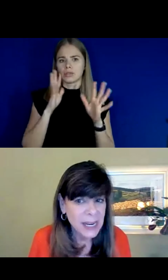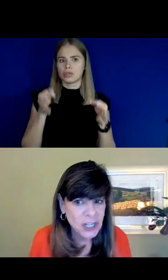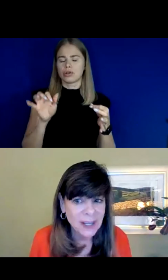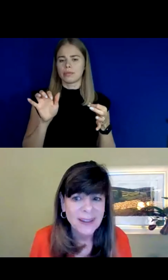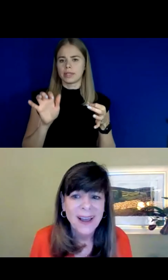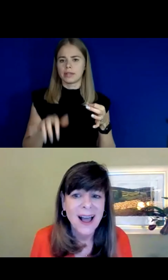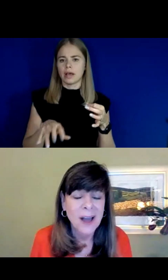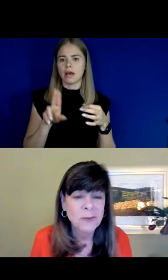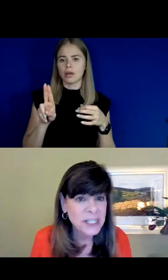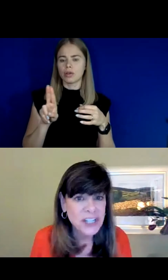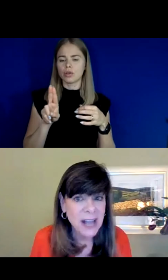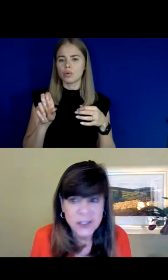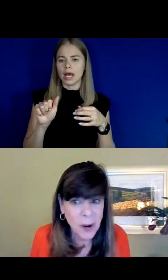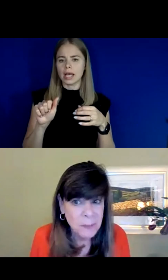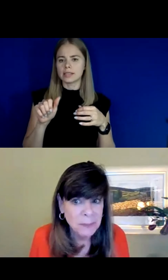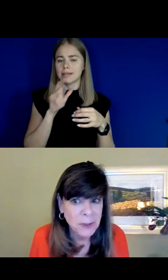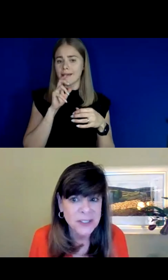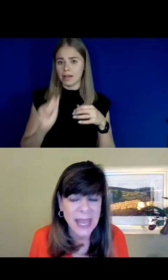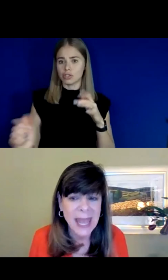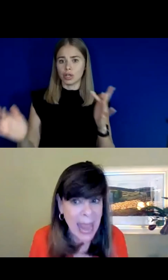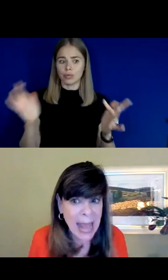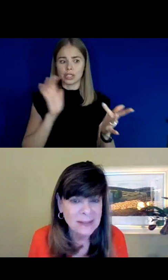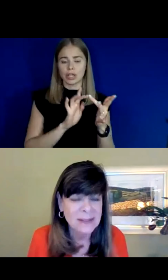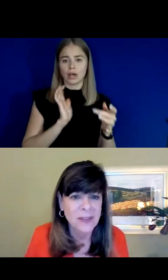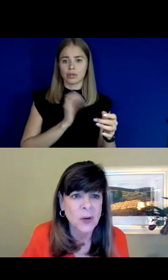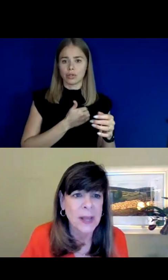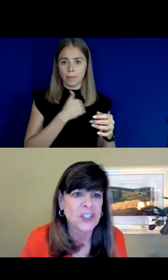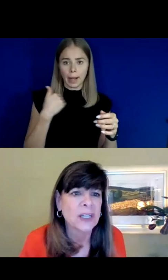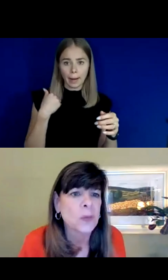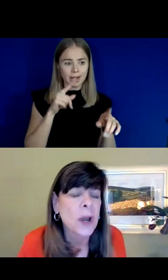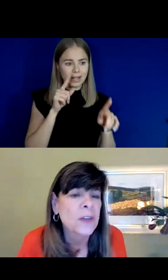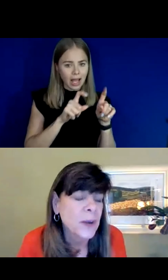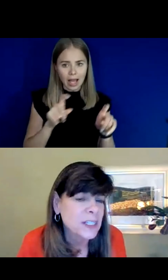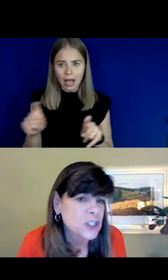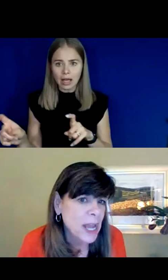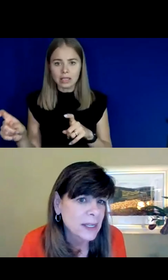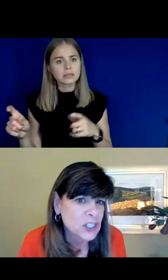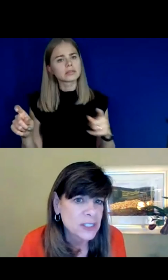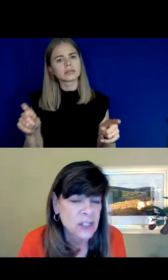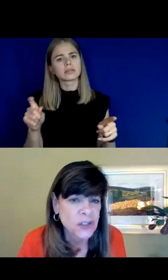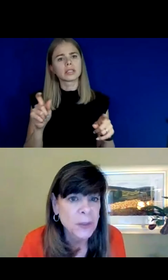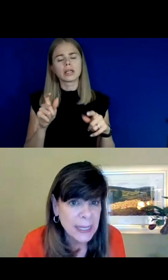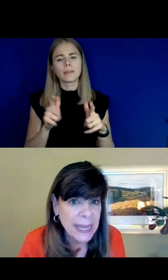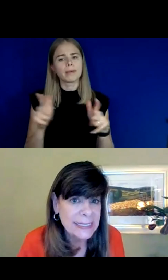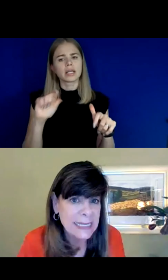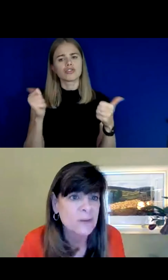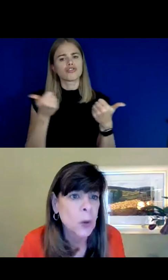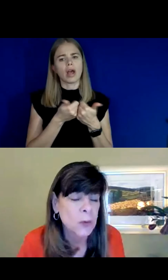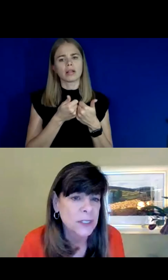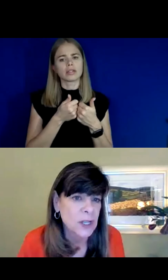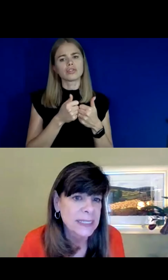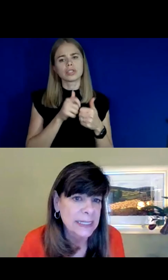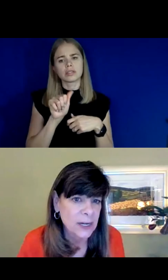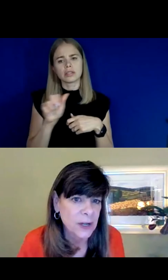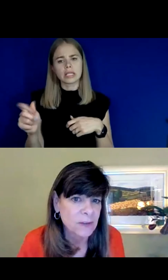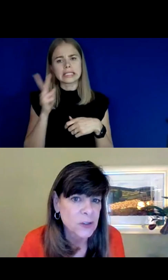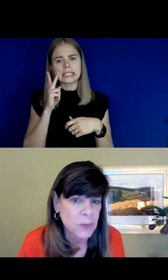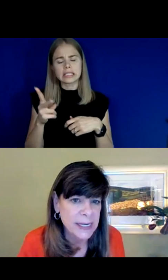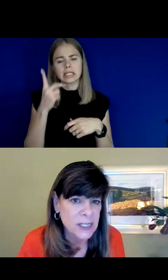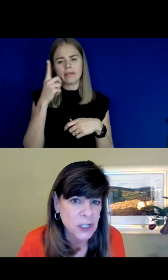US Aging reached out to our members and asked the question, what are the greatest challenges that AAAs see for older adults